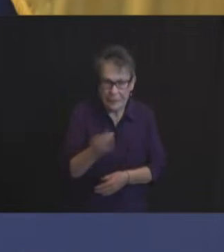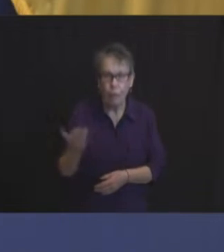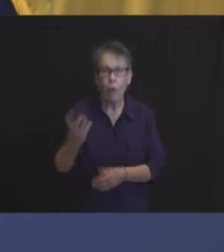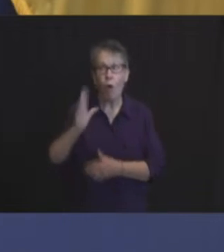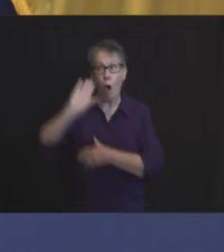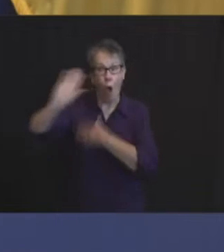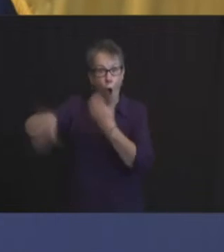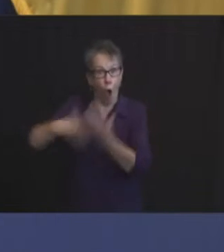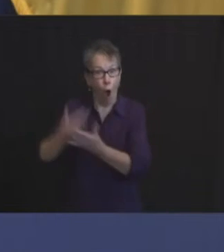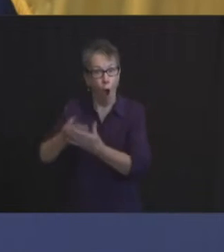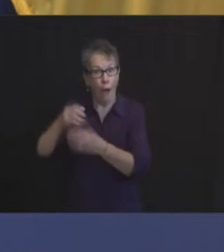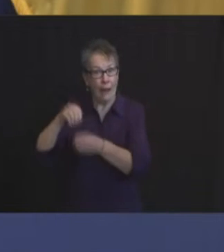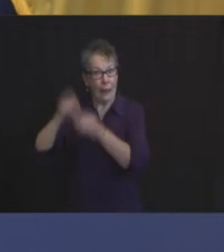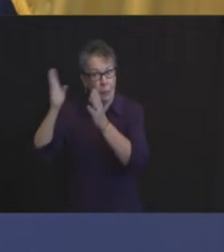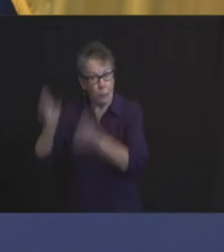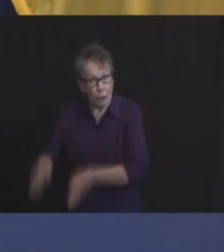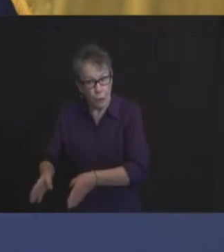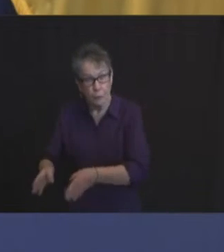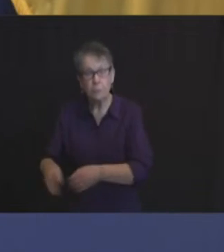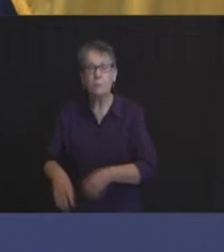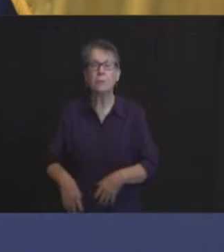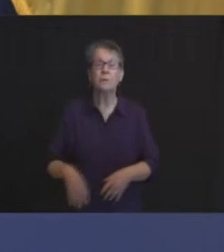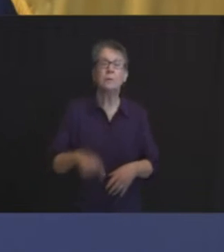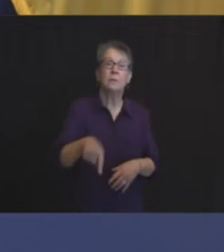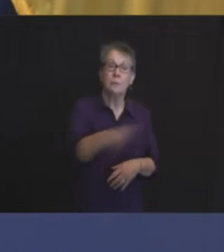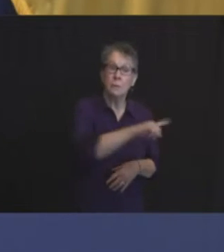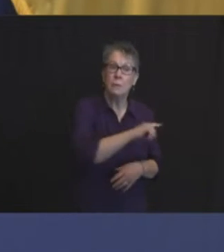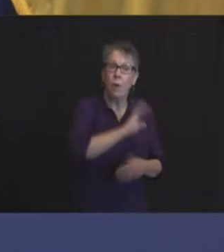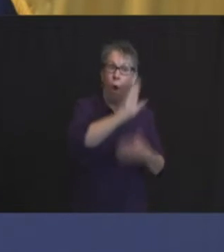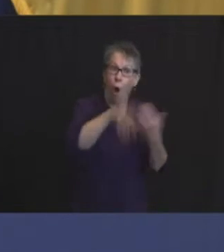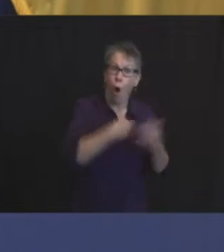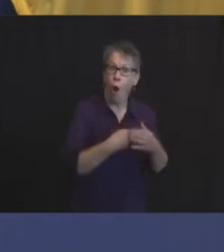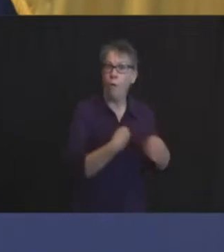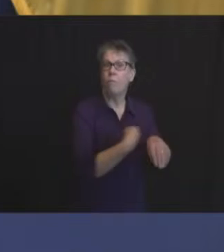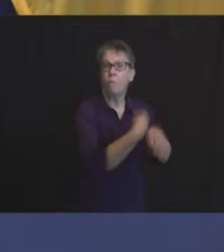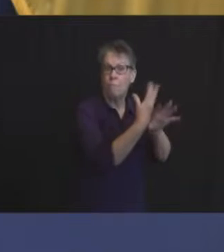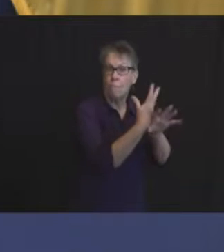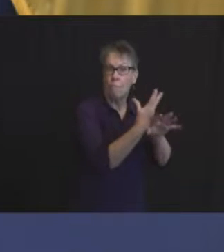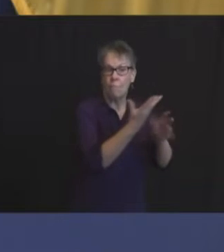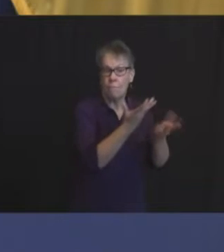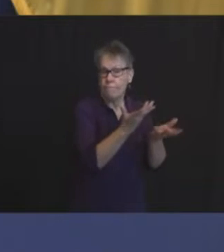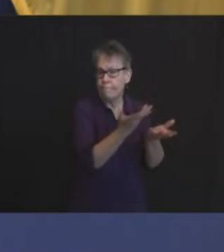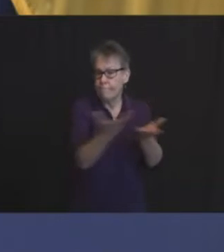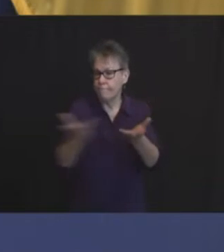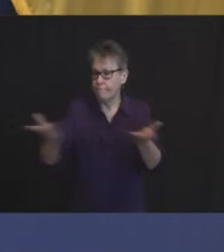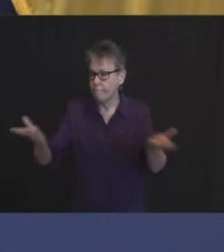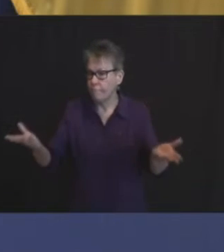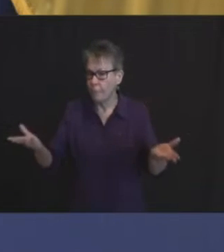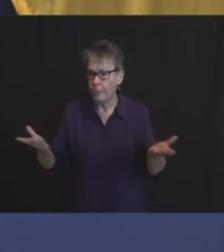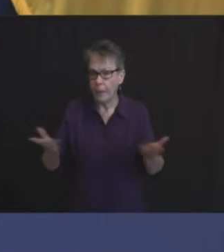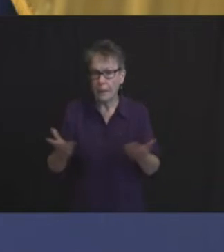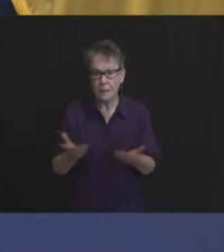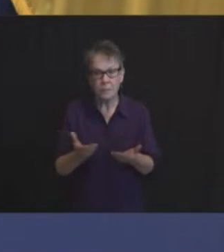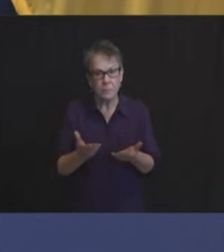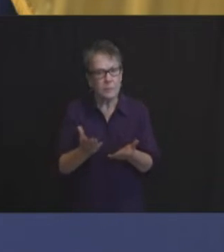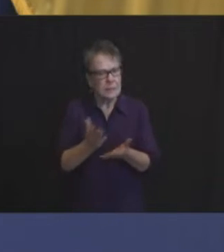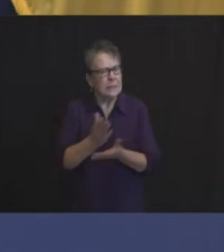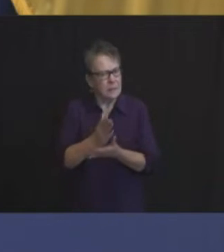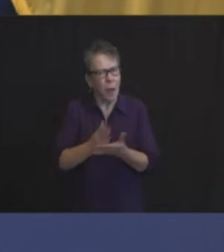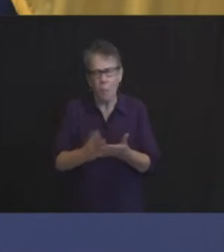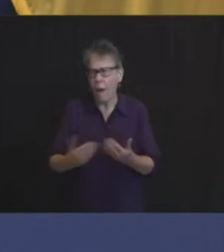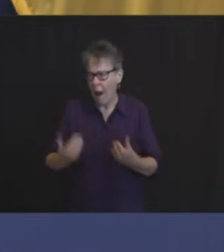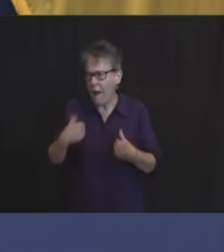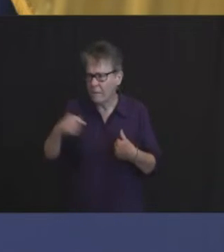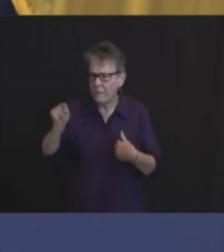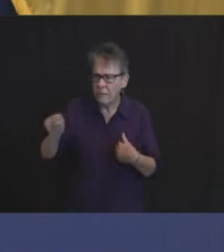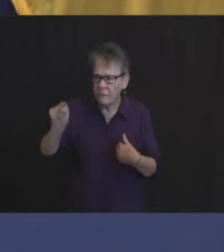and the 44 and add that together and know that there's at least some amount of in-person learning there. The hybrid went up a couple